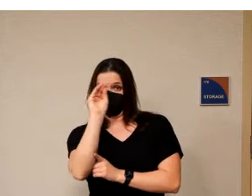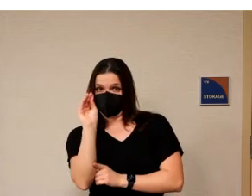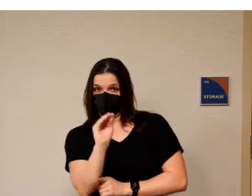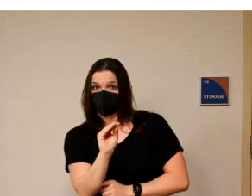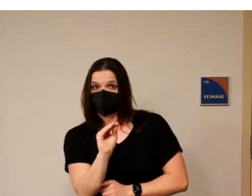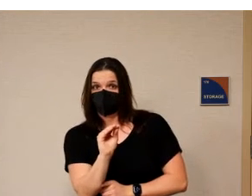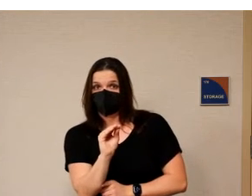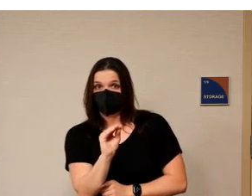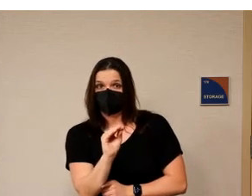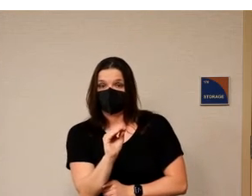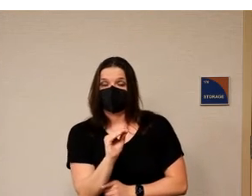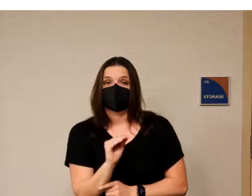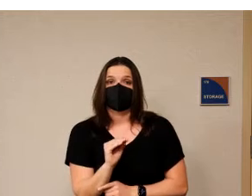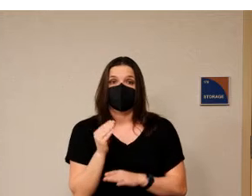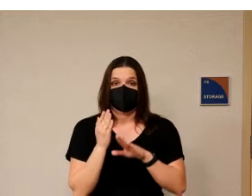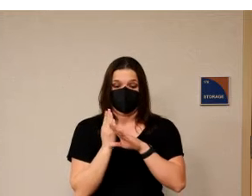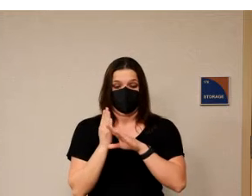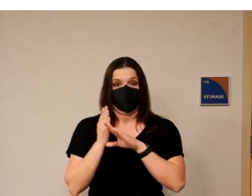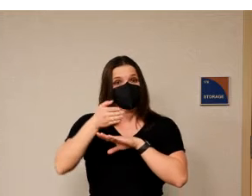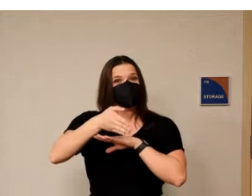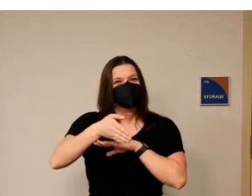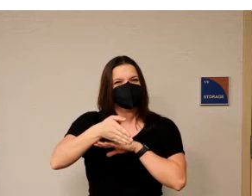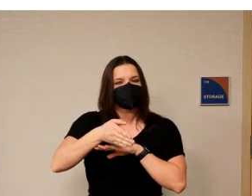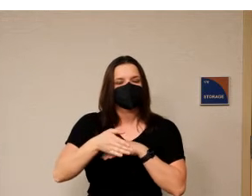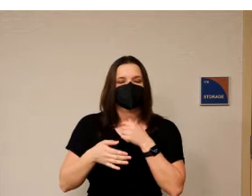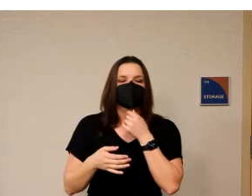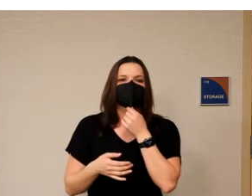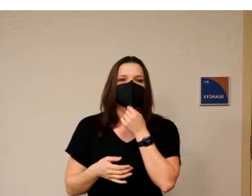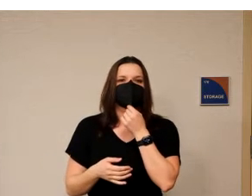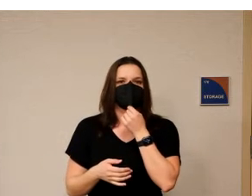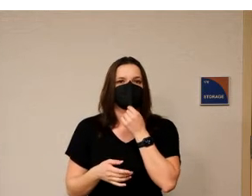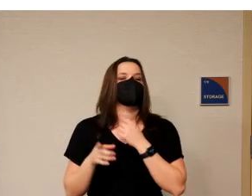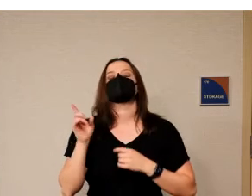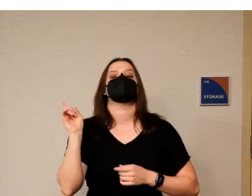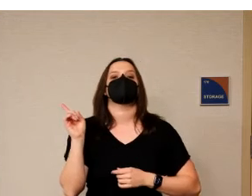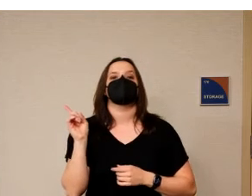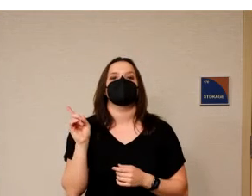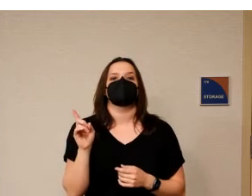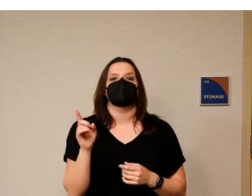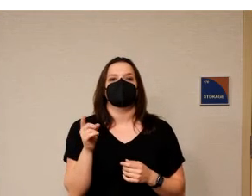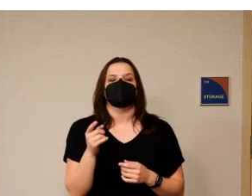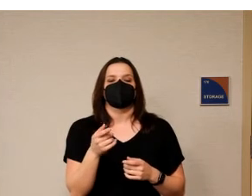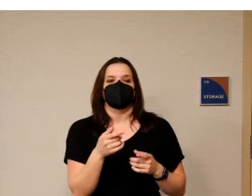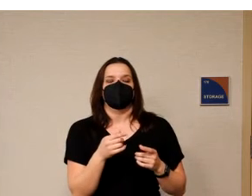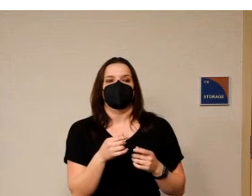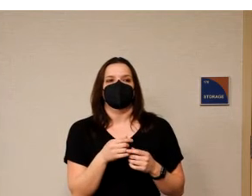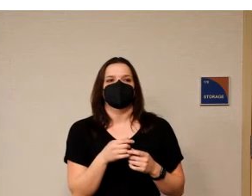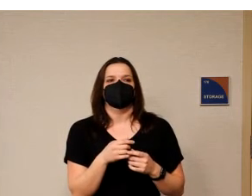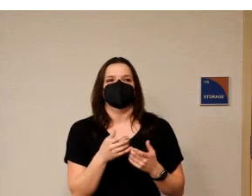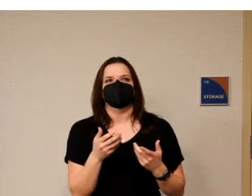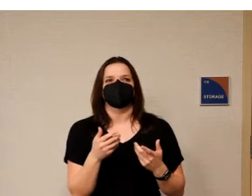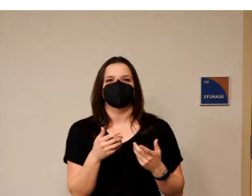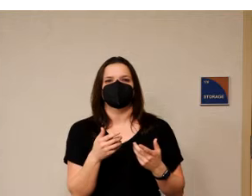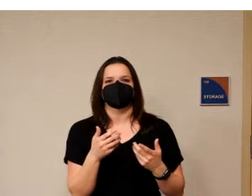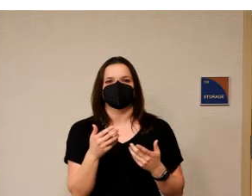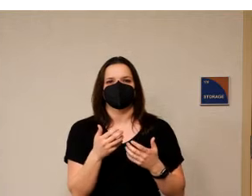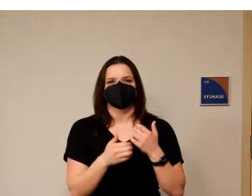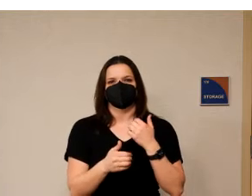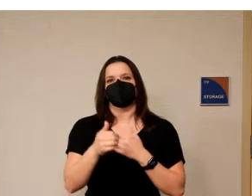3.09% over. And then this one would be just